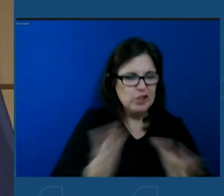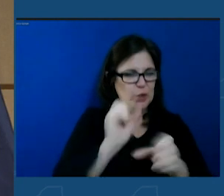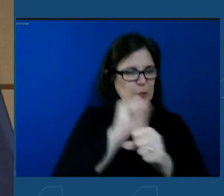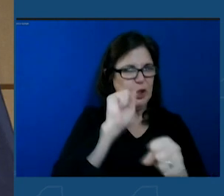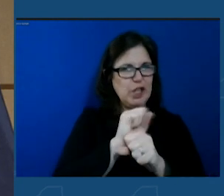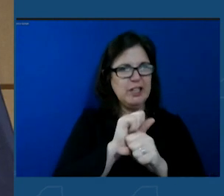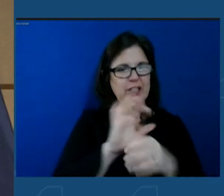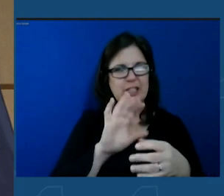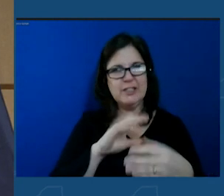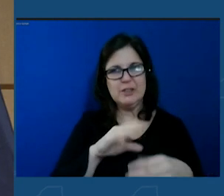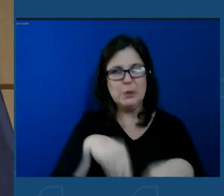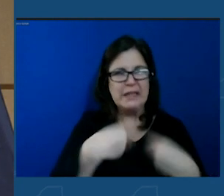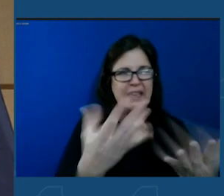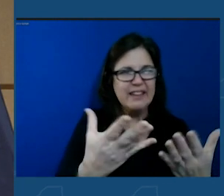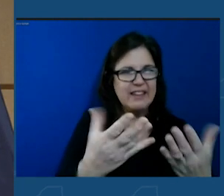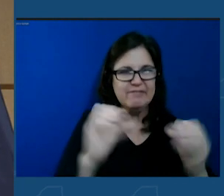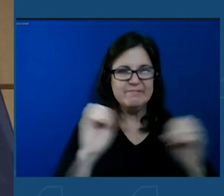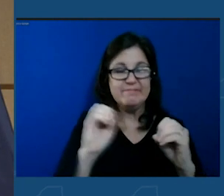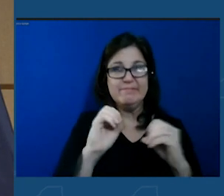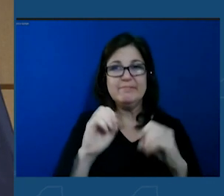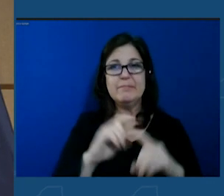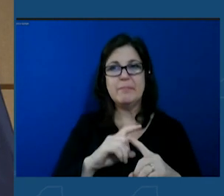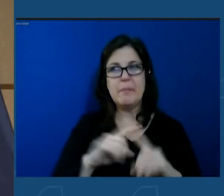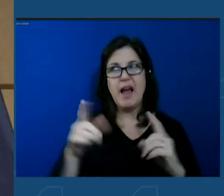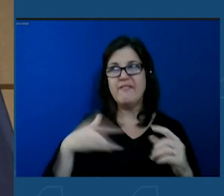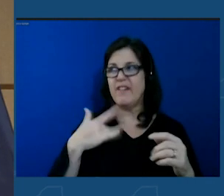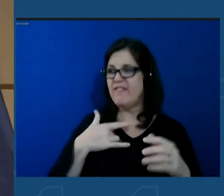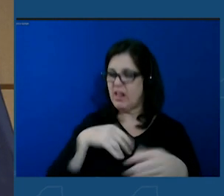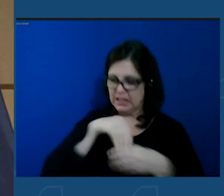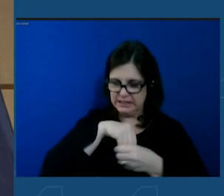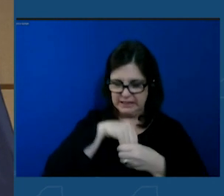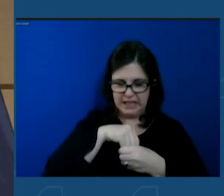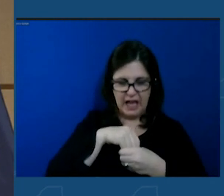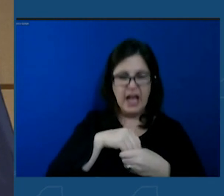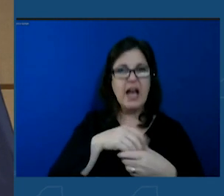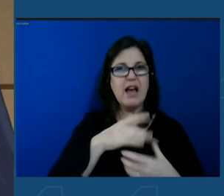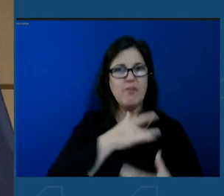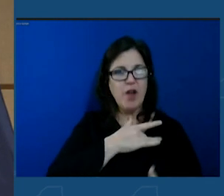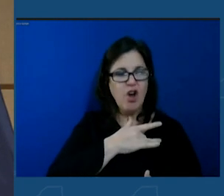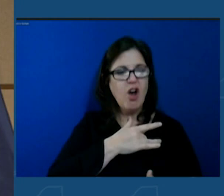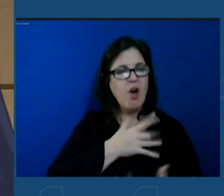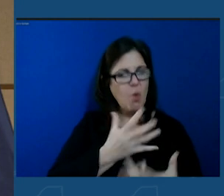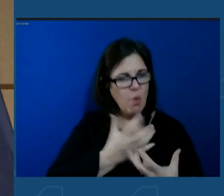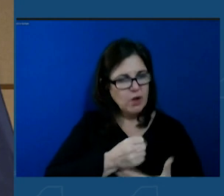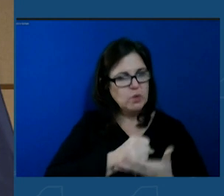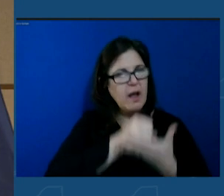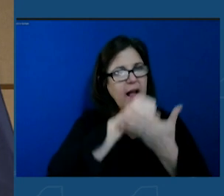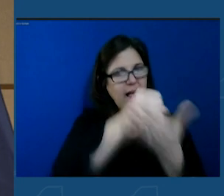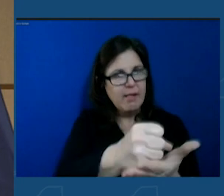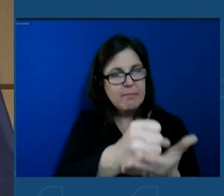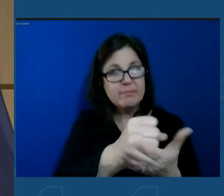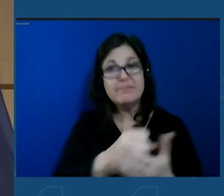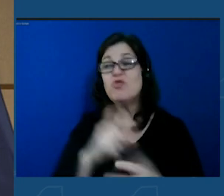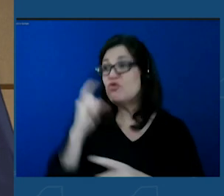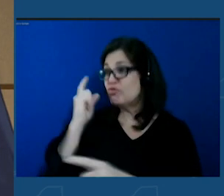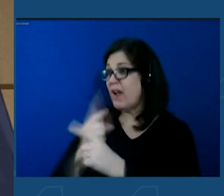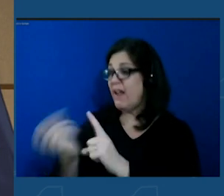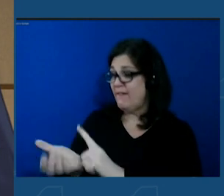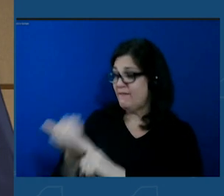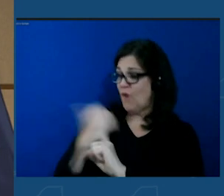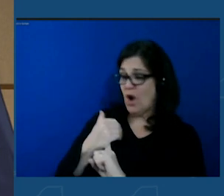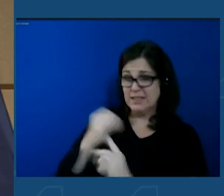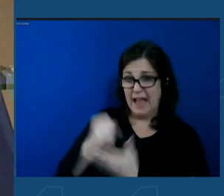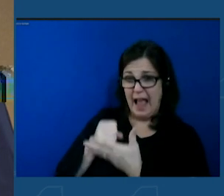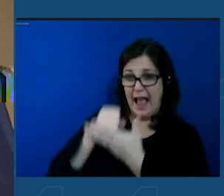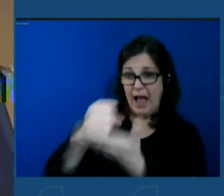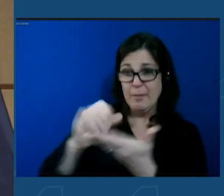and I feel like it helps us better when it comes from our heart. Yes, it'll help the community if you force us, but it will help us as well if it comes